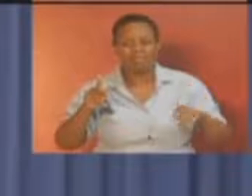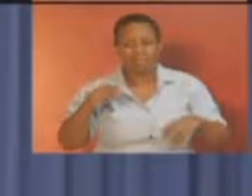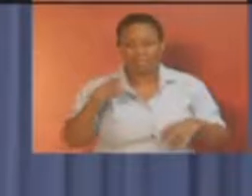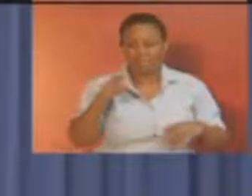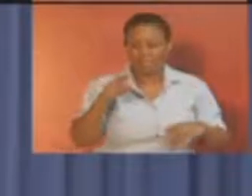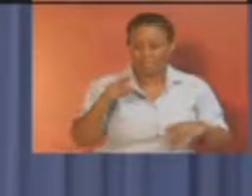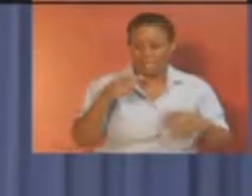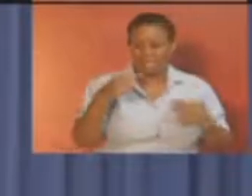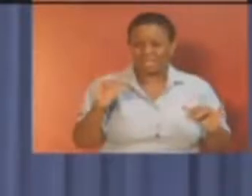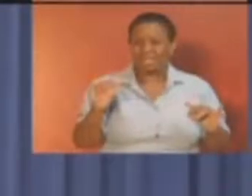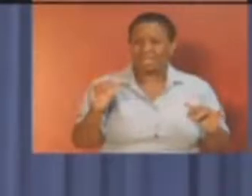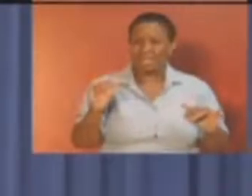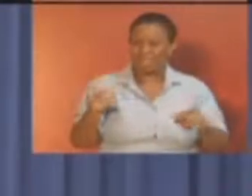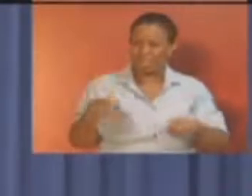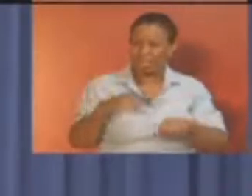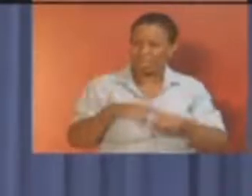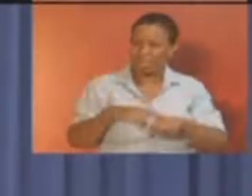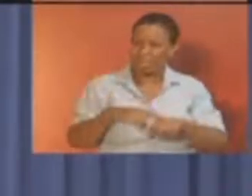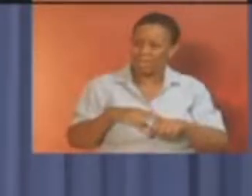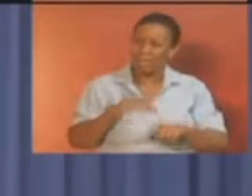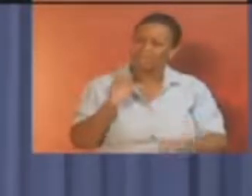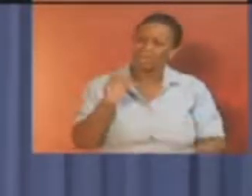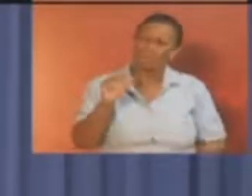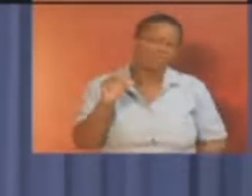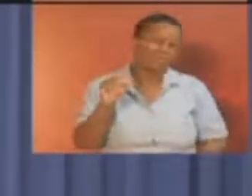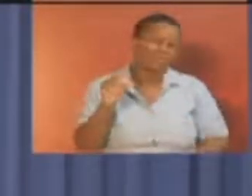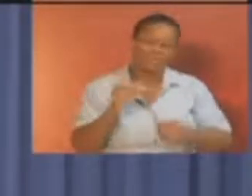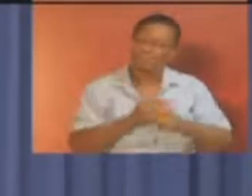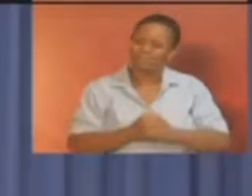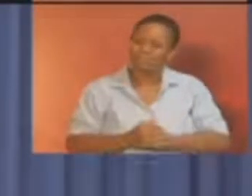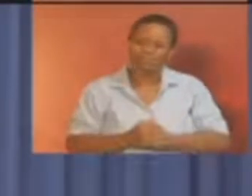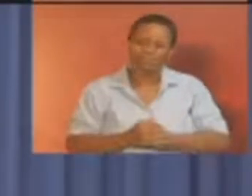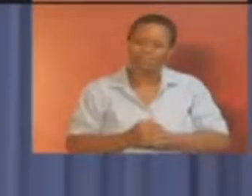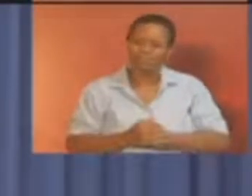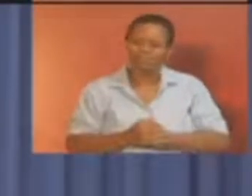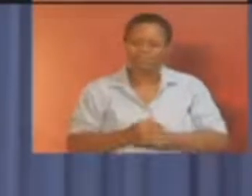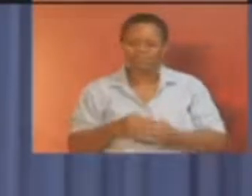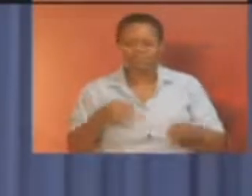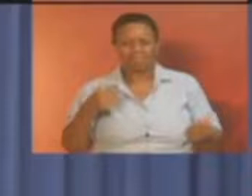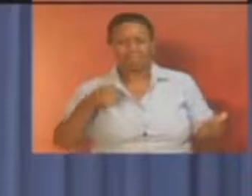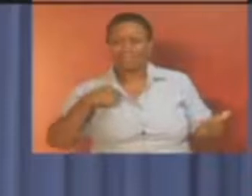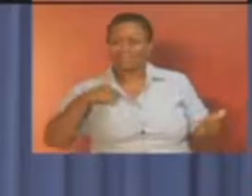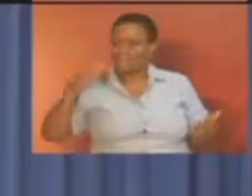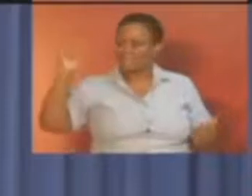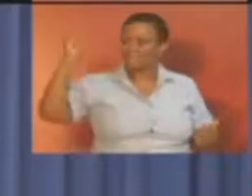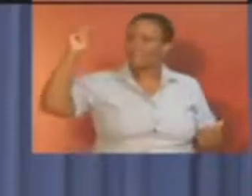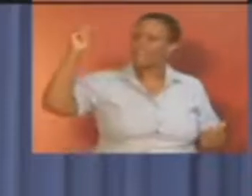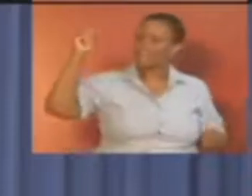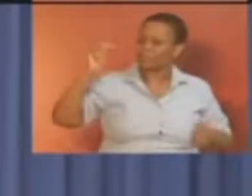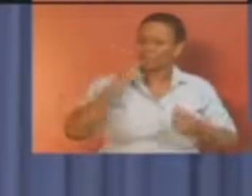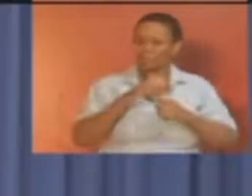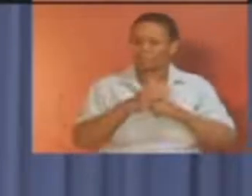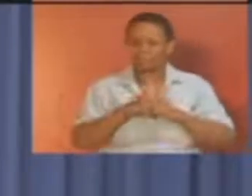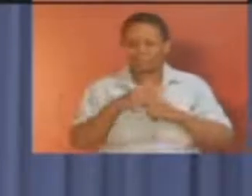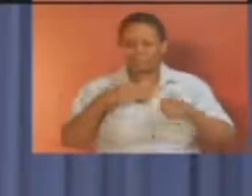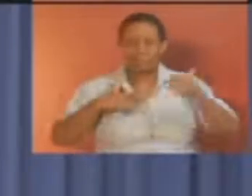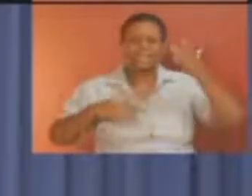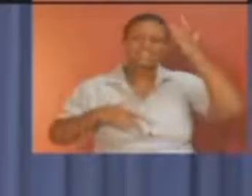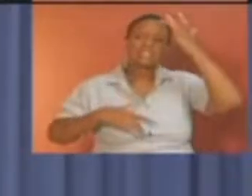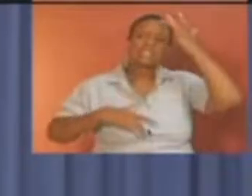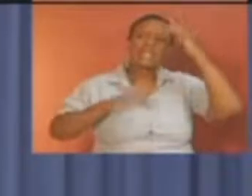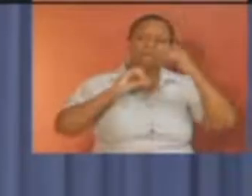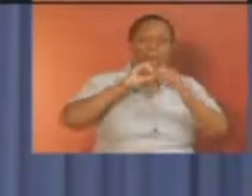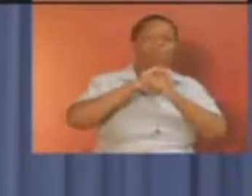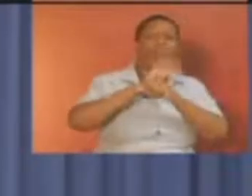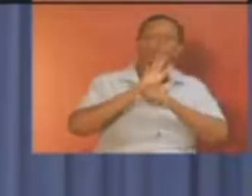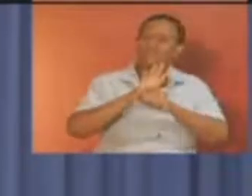or less? I could tell you, when I was in Tobago, certain people were very concerned that I should not be